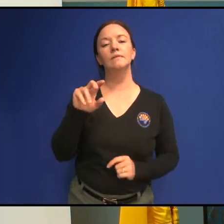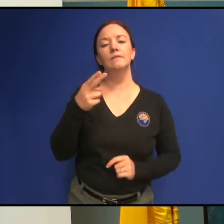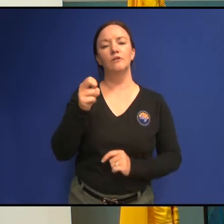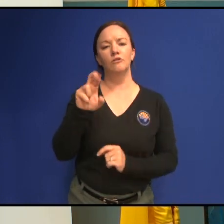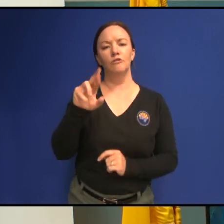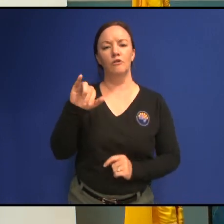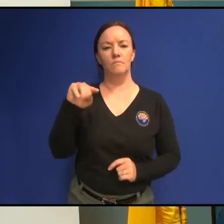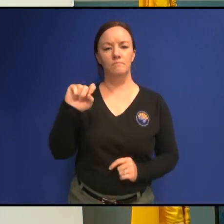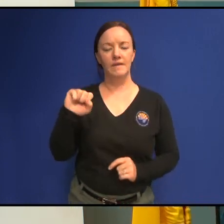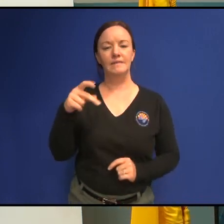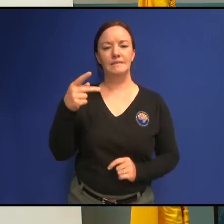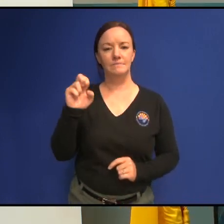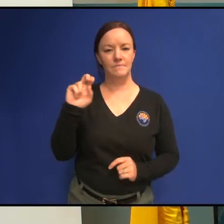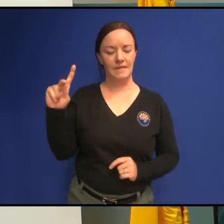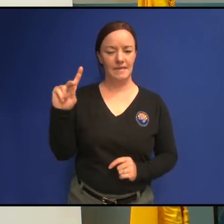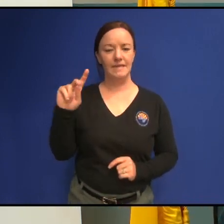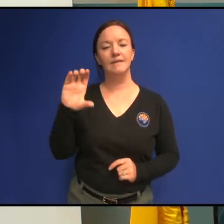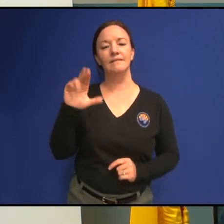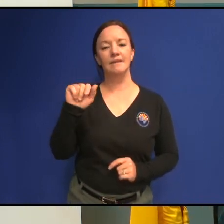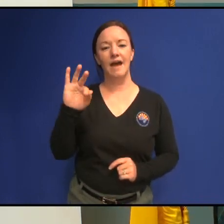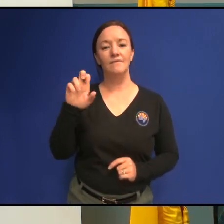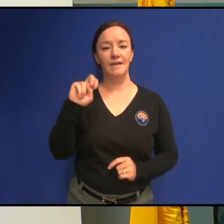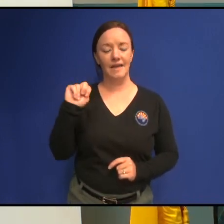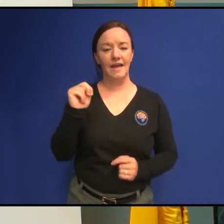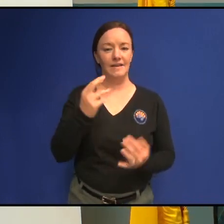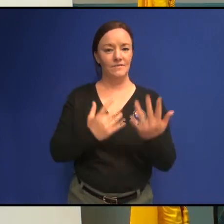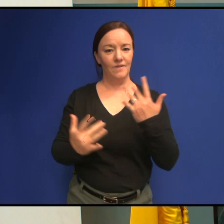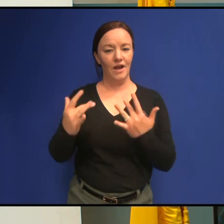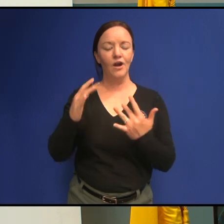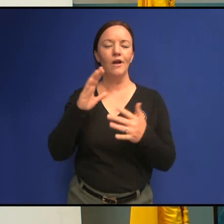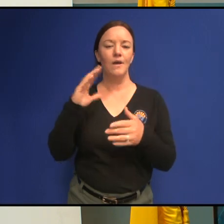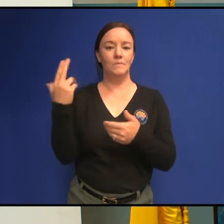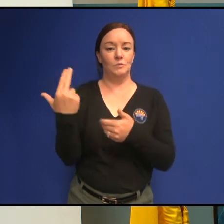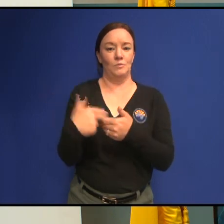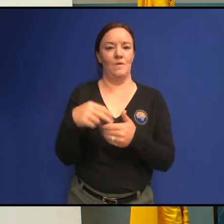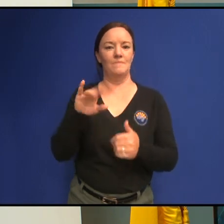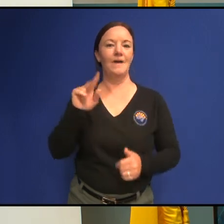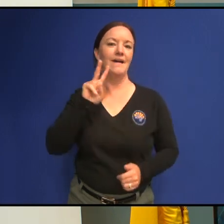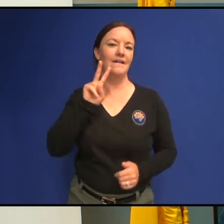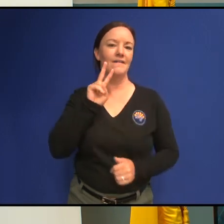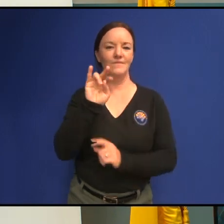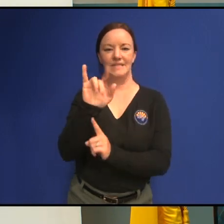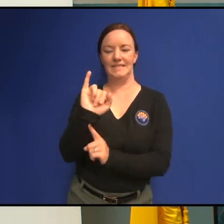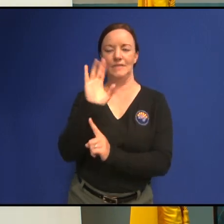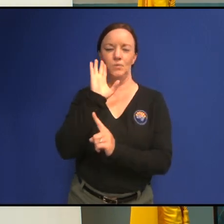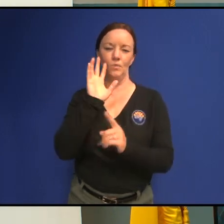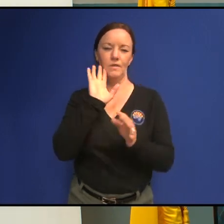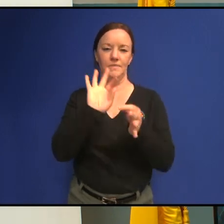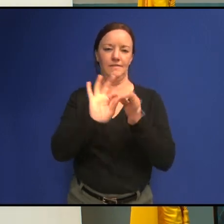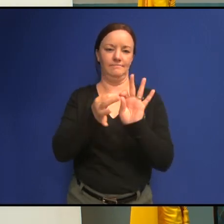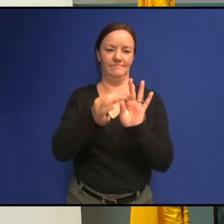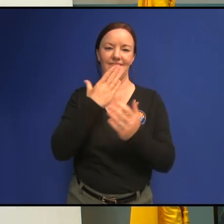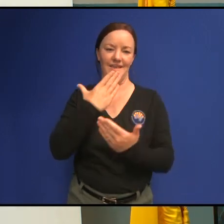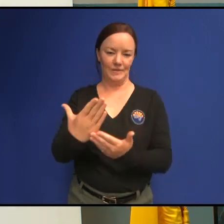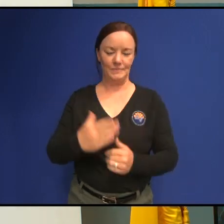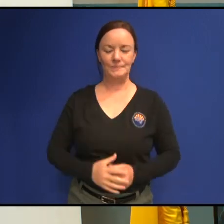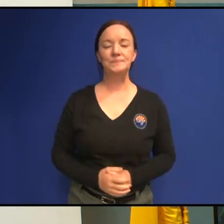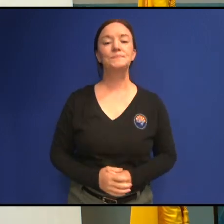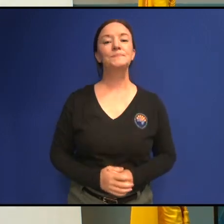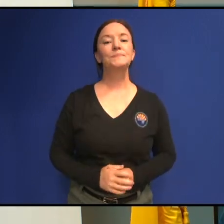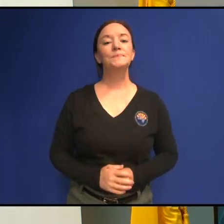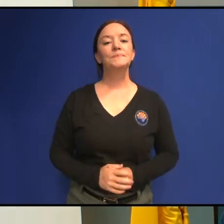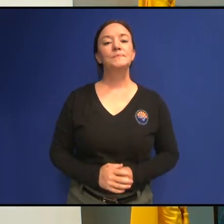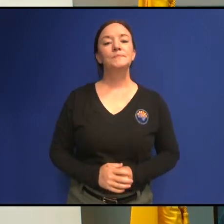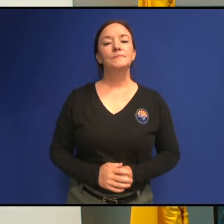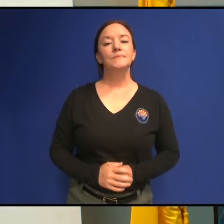weather update. And I'm joined today by Vicki, who will be doing our signing. And we want to say thanks to Vicki for that. As usual, we'll start out with